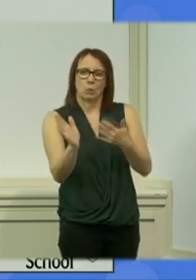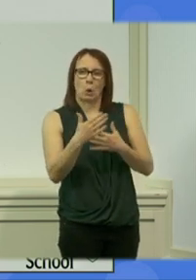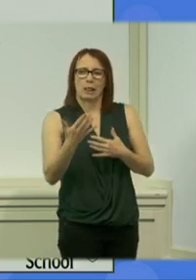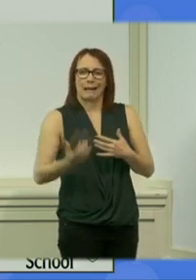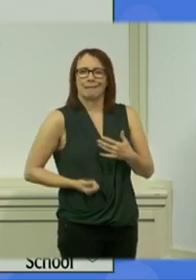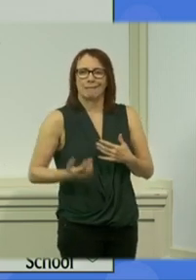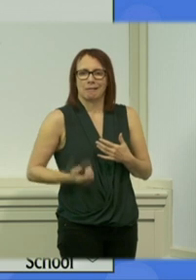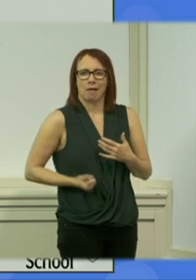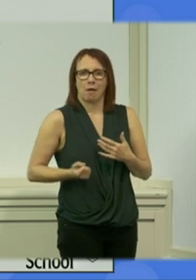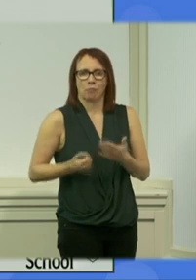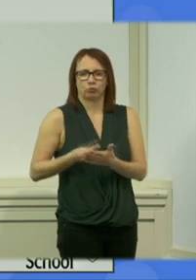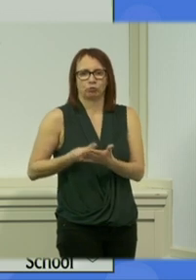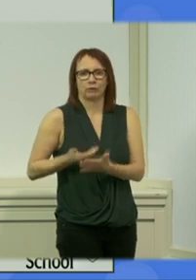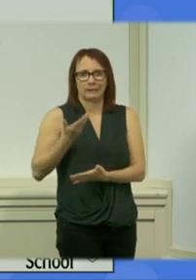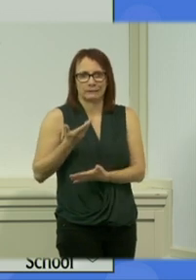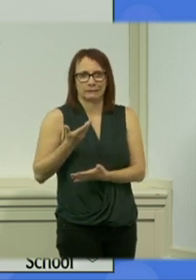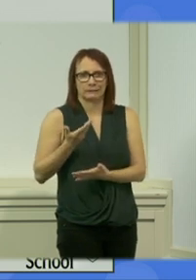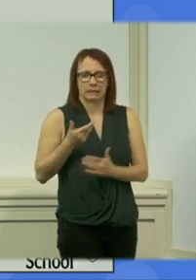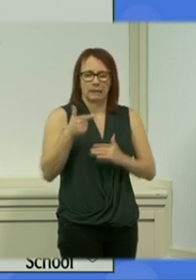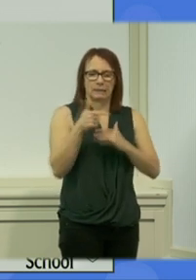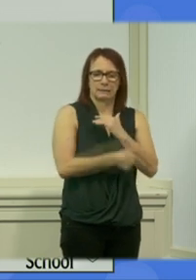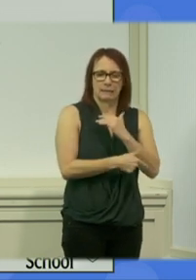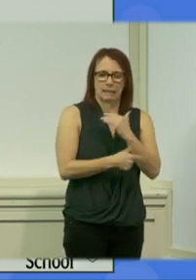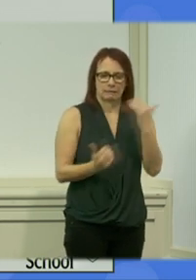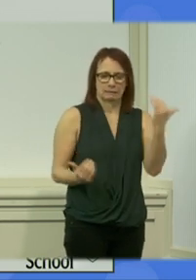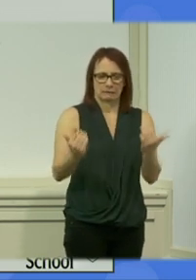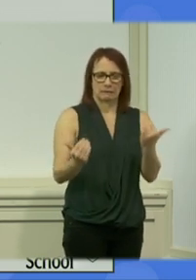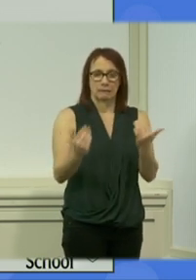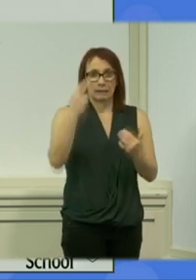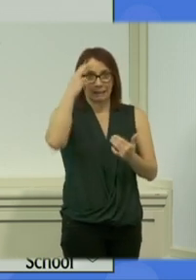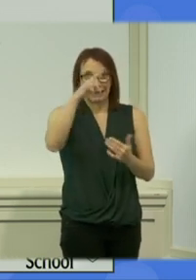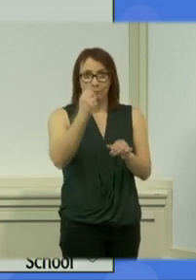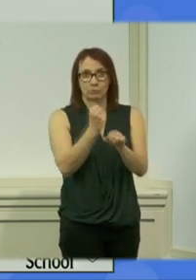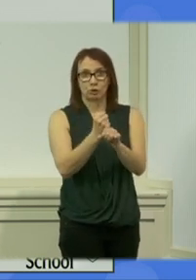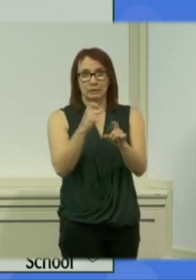that we raise in Scotland, and that's called GDP.